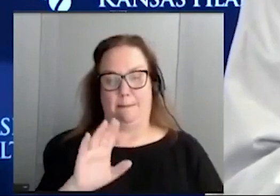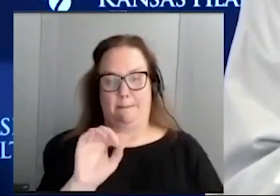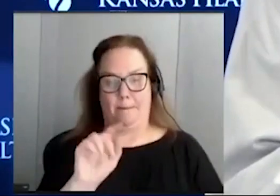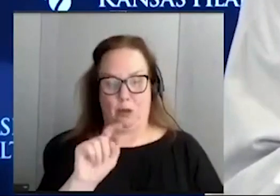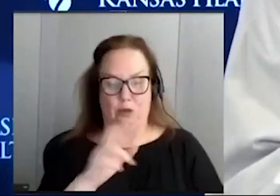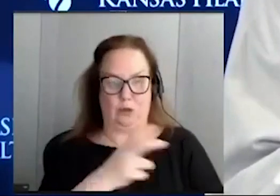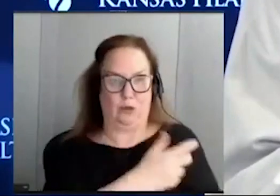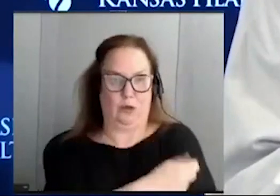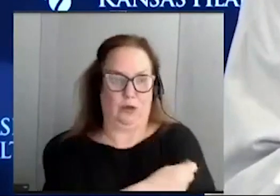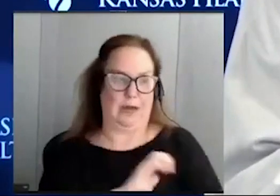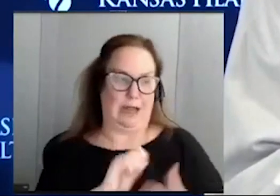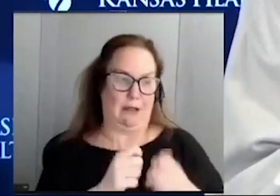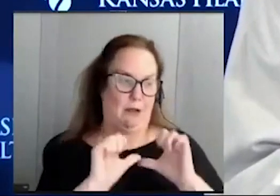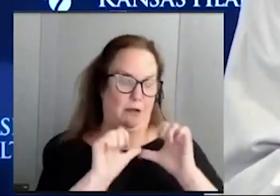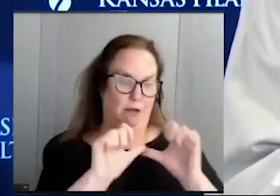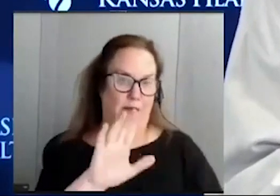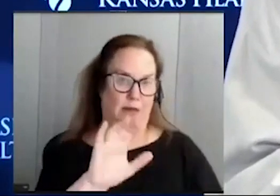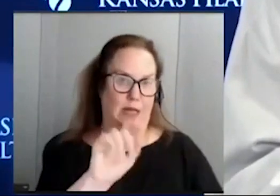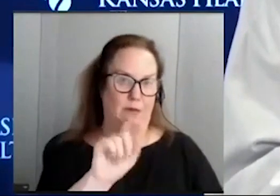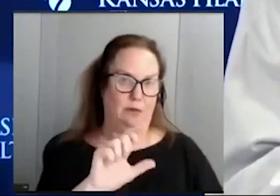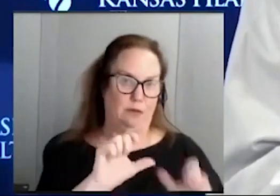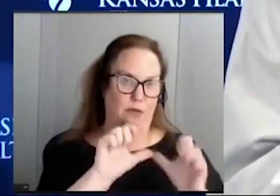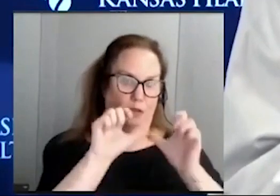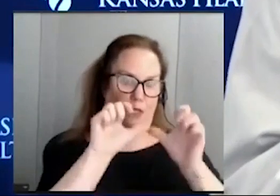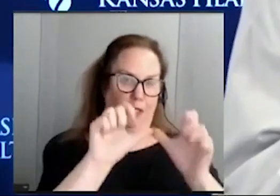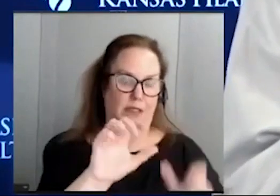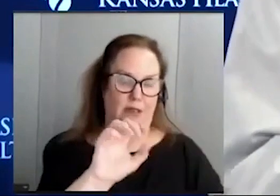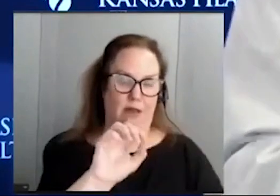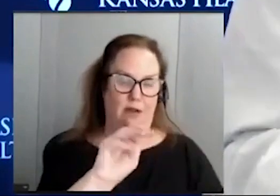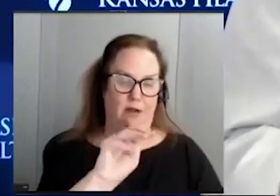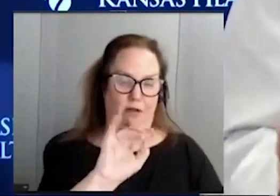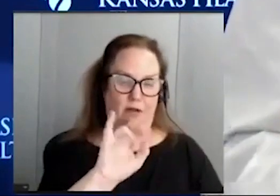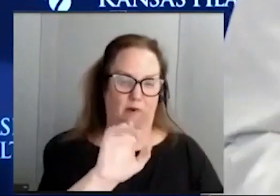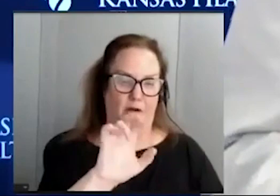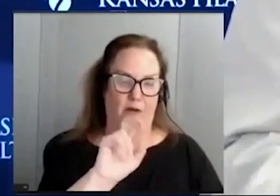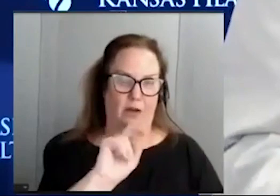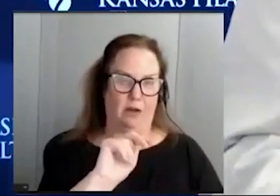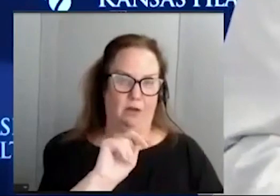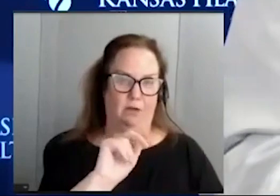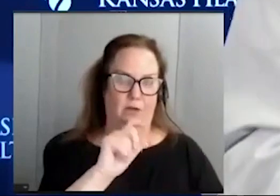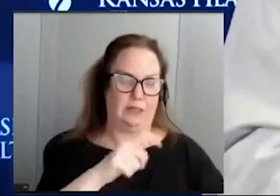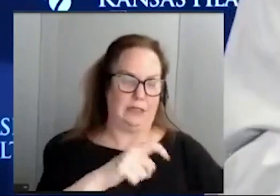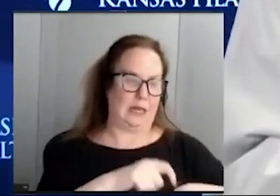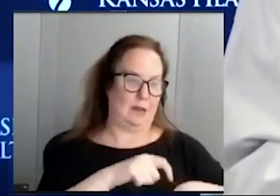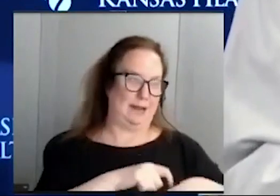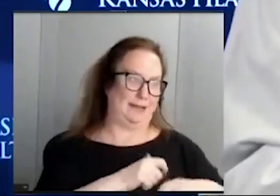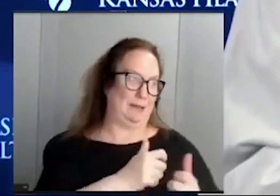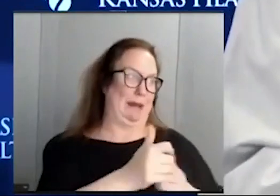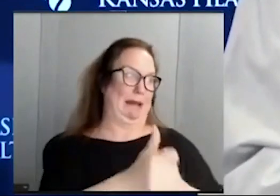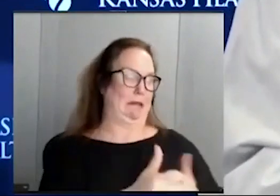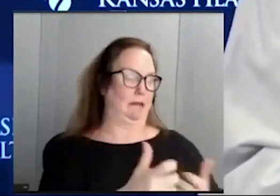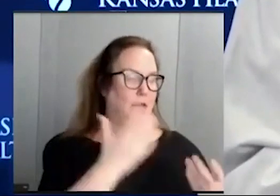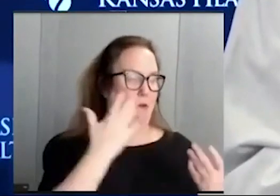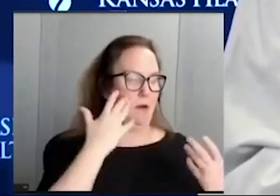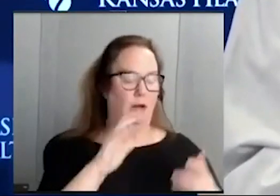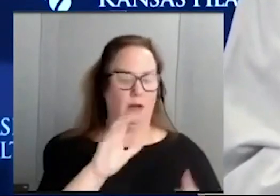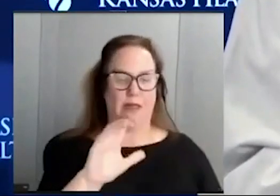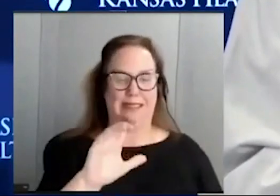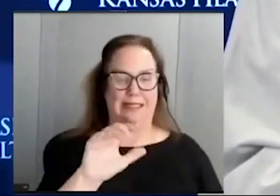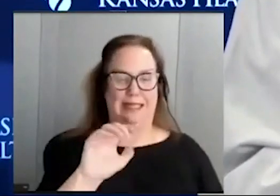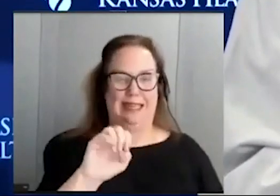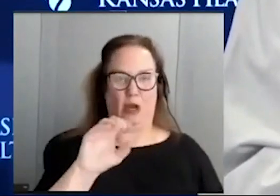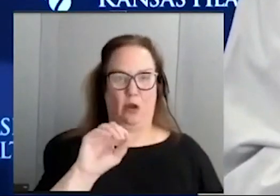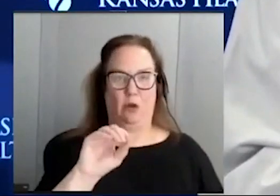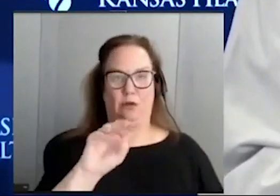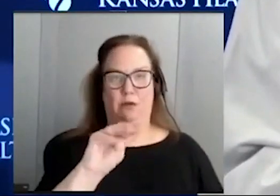is how long that booster fully lasts in the Omicron era. We just don't have it. We just have time has to go by yet. You listen to the CEOs of Moderna and Pfizer